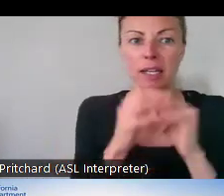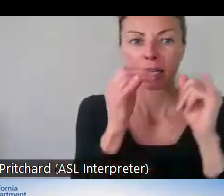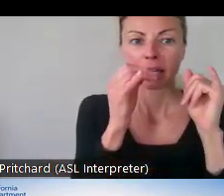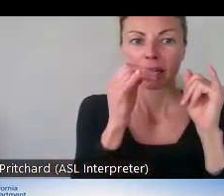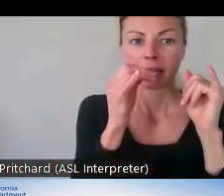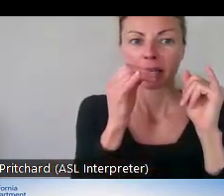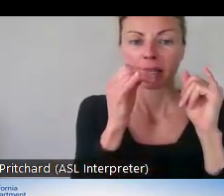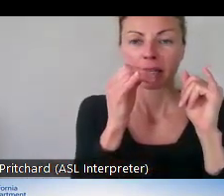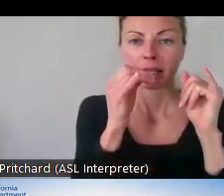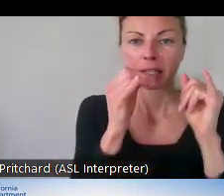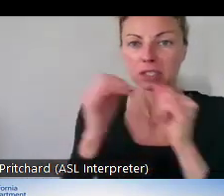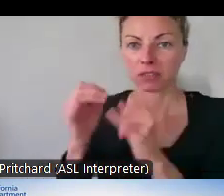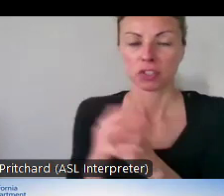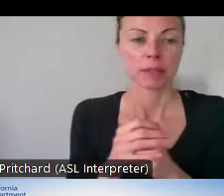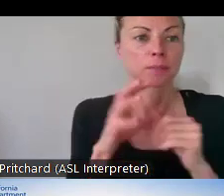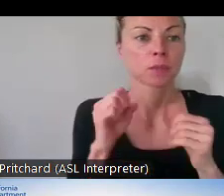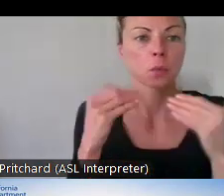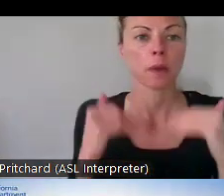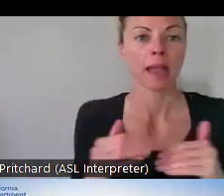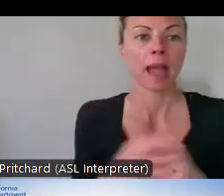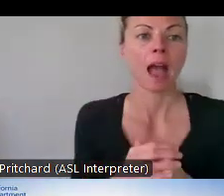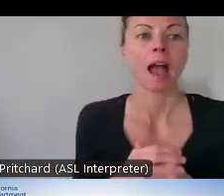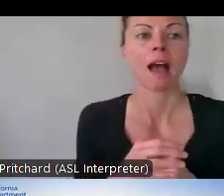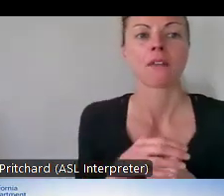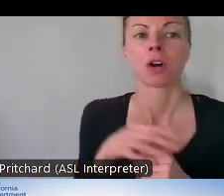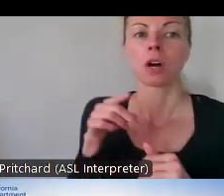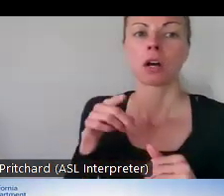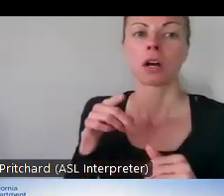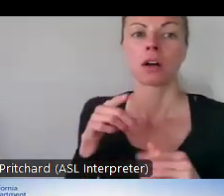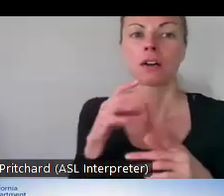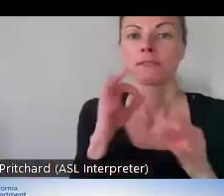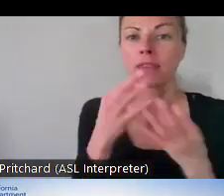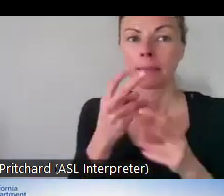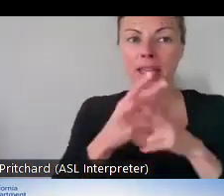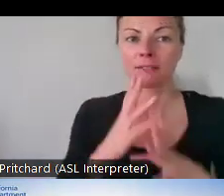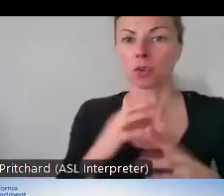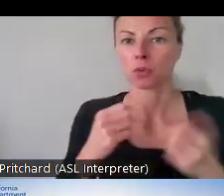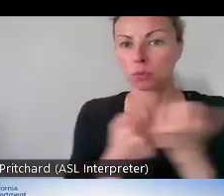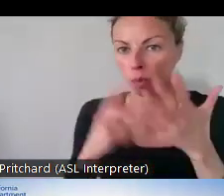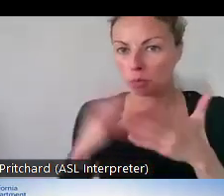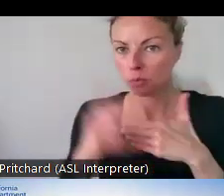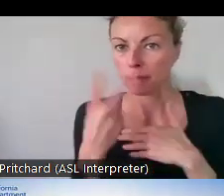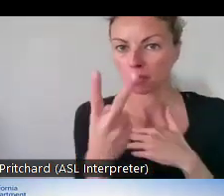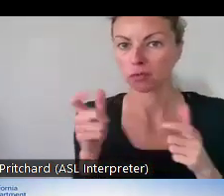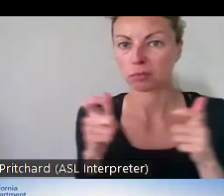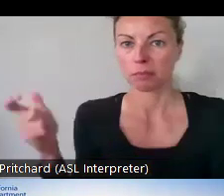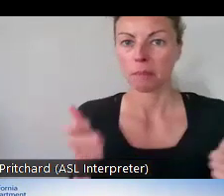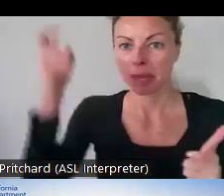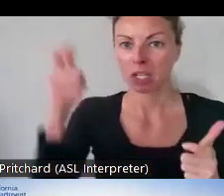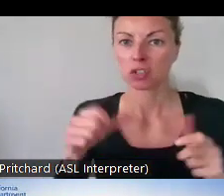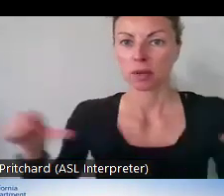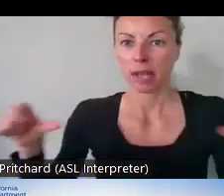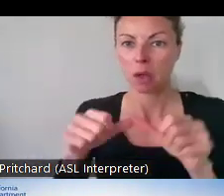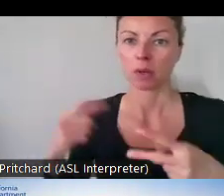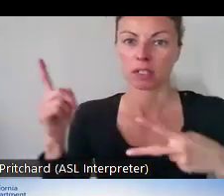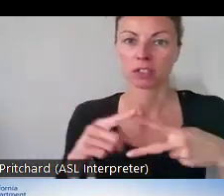Next is our family caregiver support program. This program has two major areas, if you will, of eligibility. First